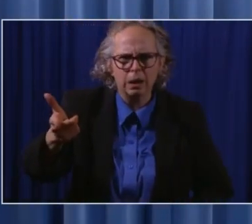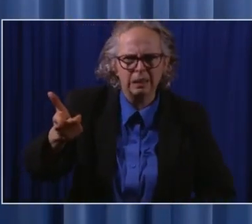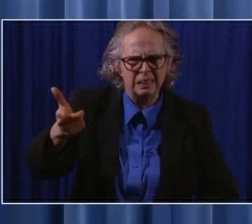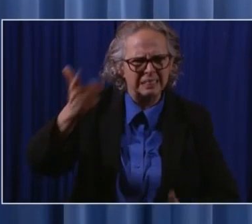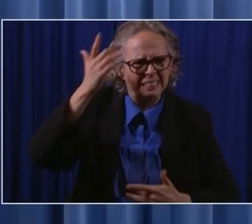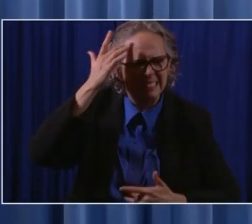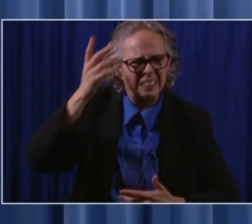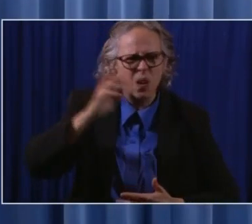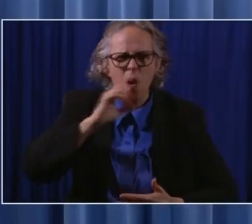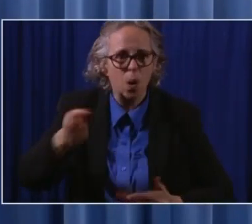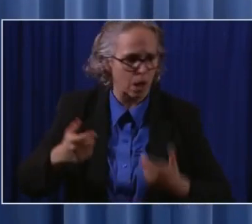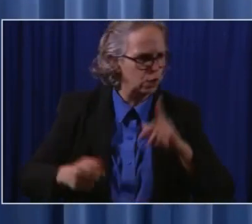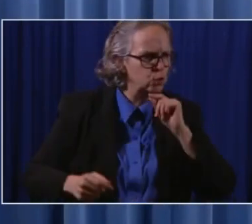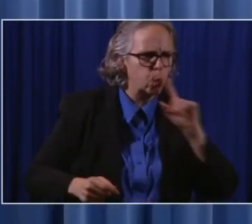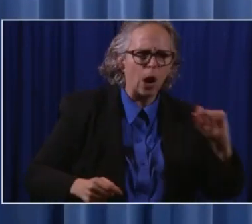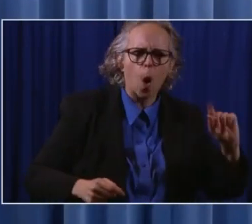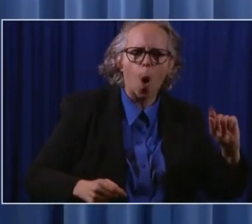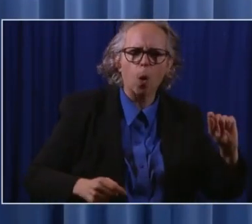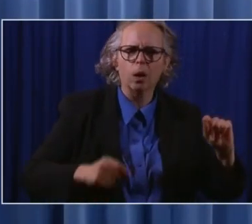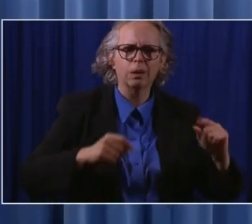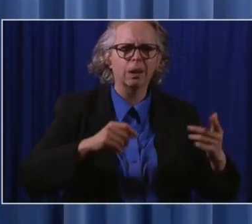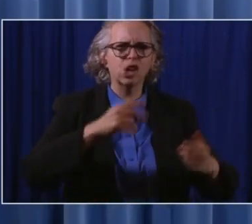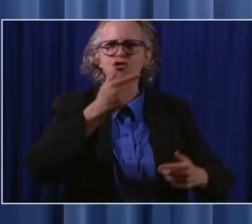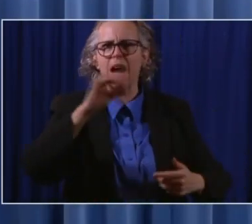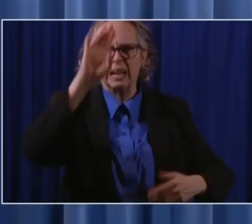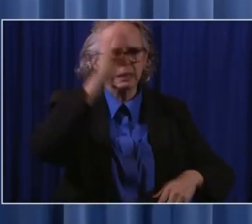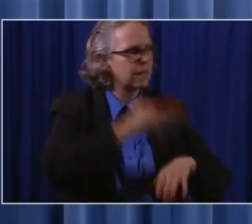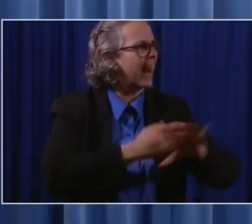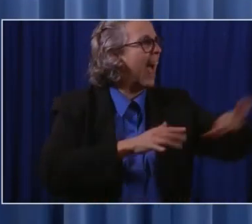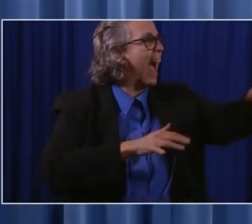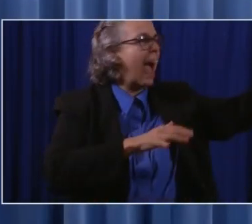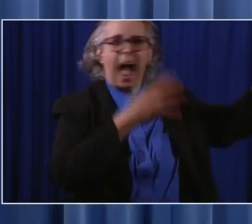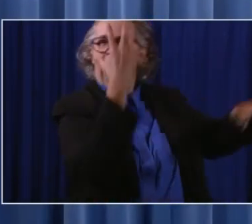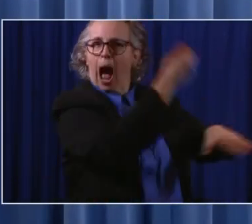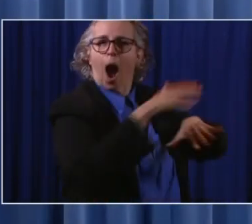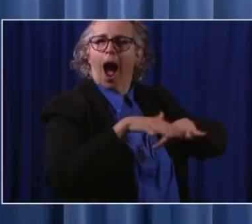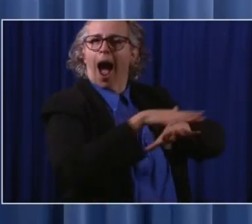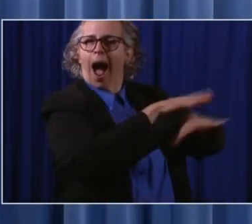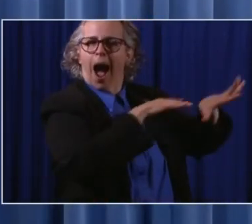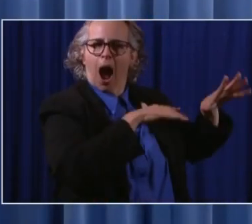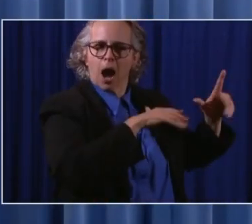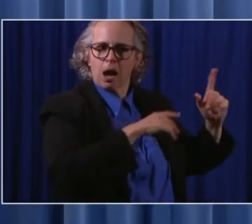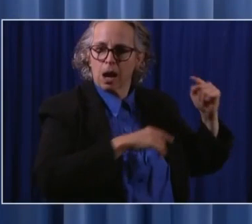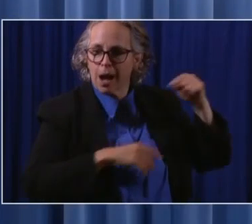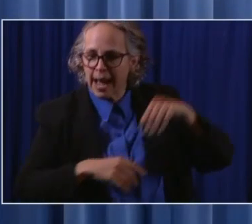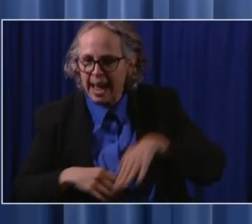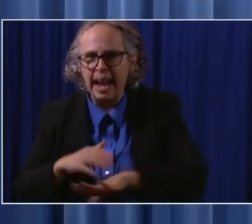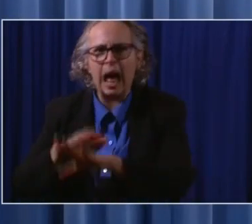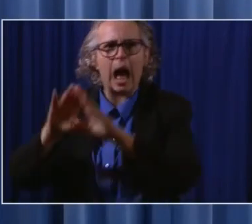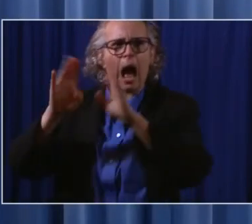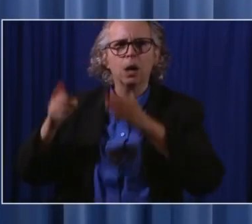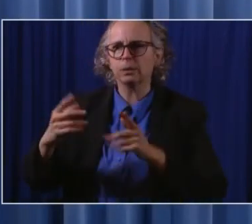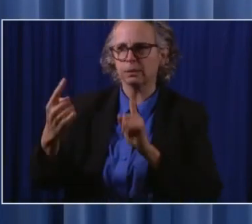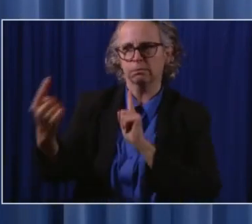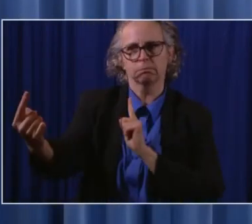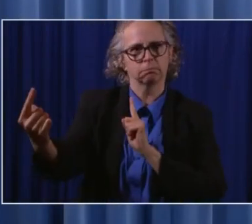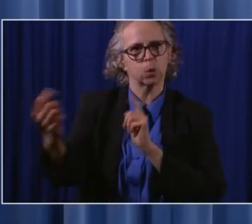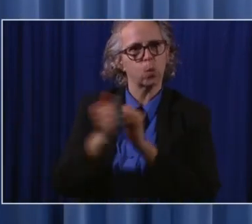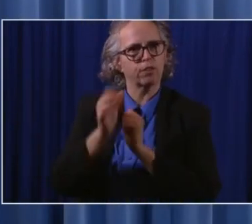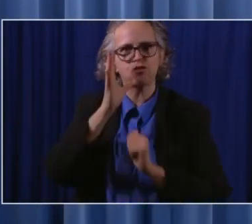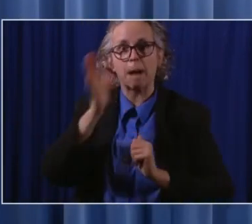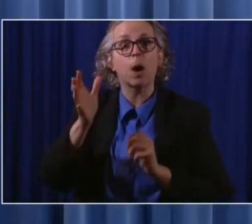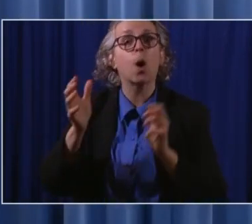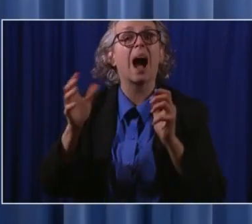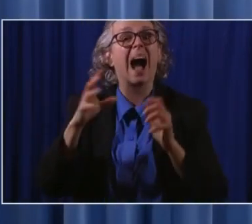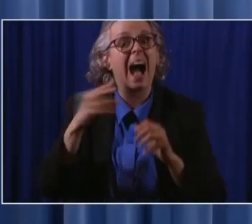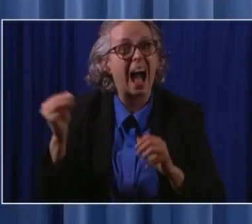20-year-old grandson goes out, if you go back in that home with grandmother, we just remind you, even though you're in your own home, the safest